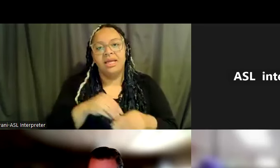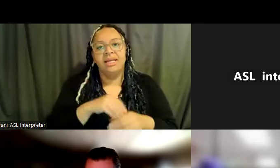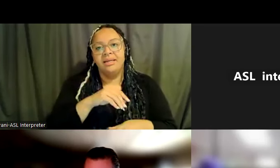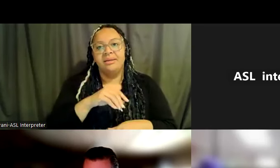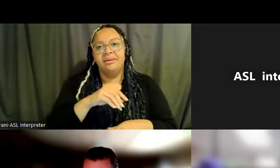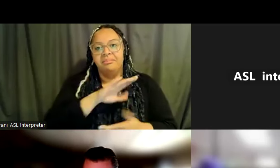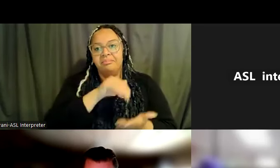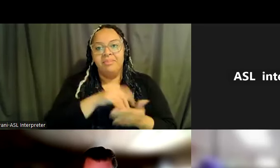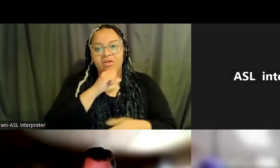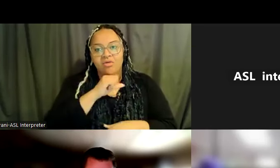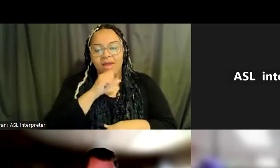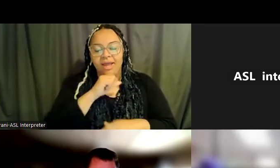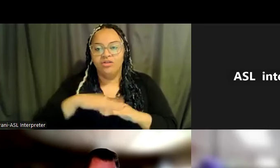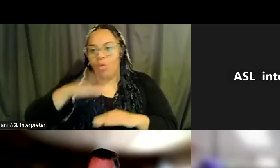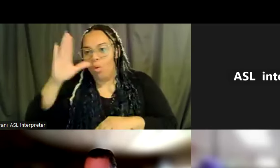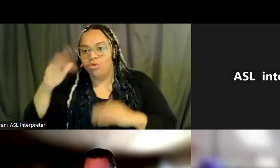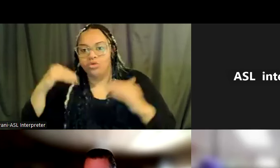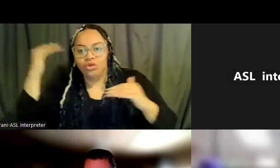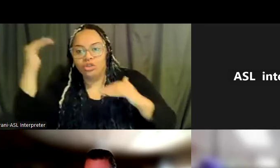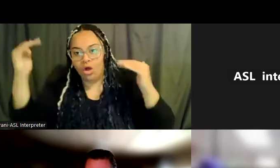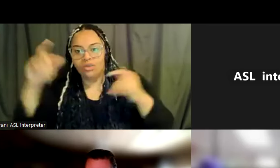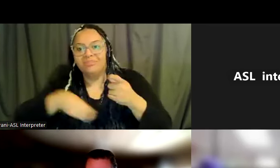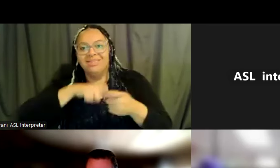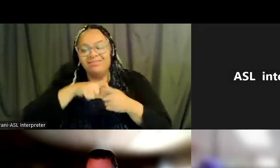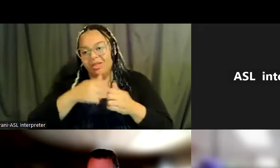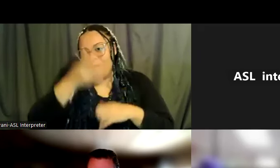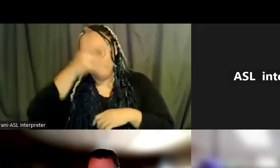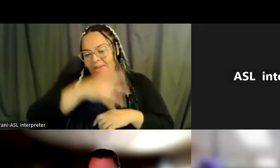category, middle-aged, older adult, especially among the male population.